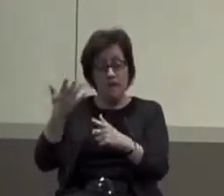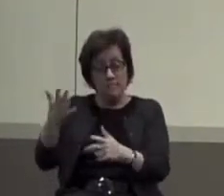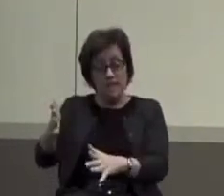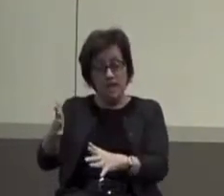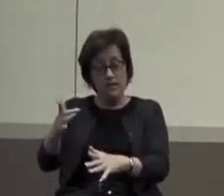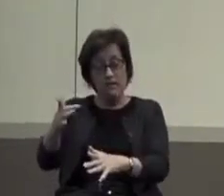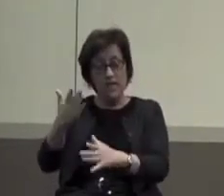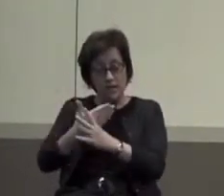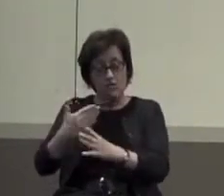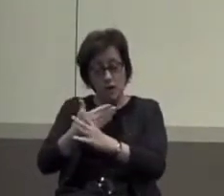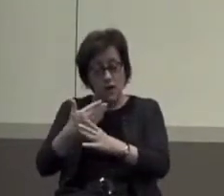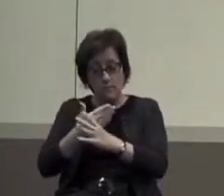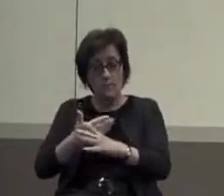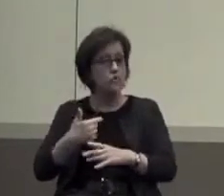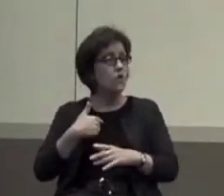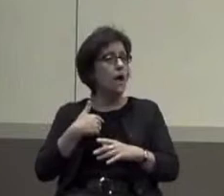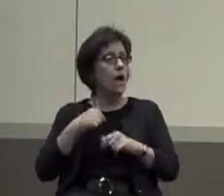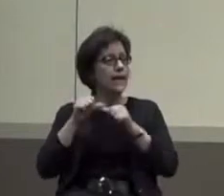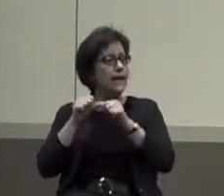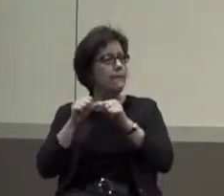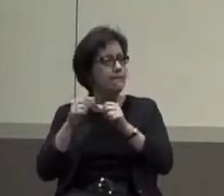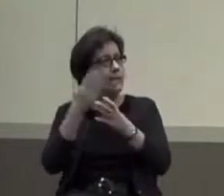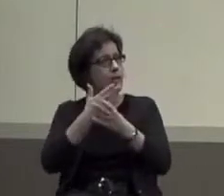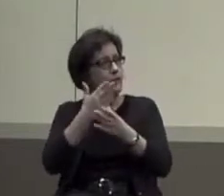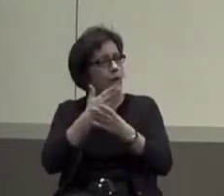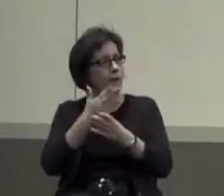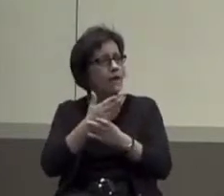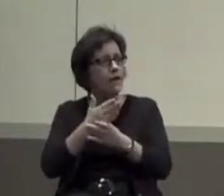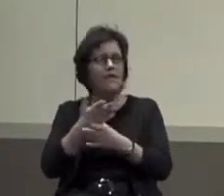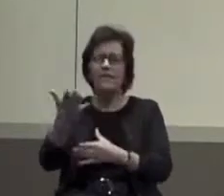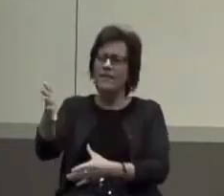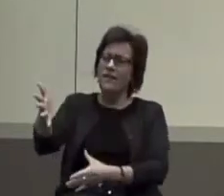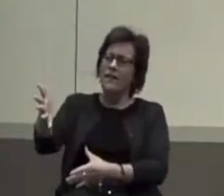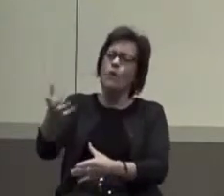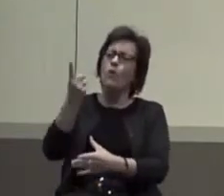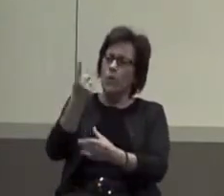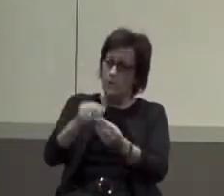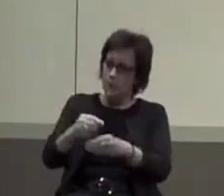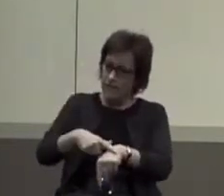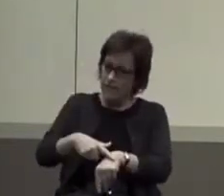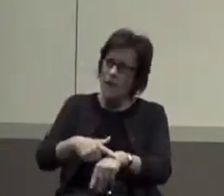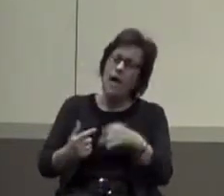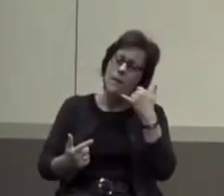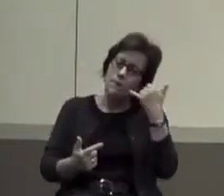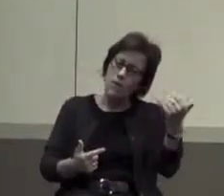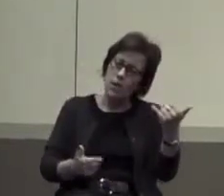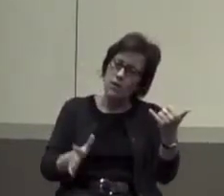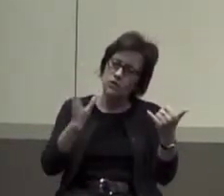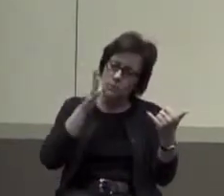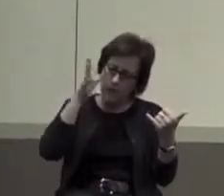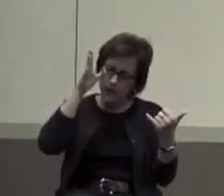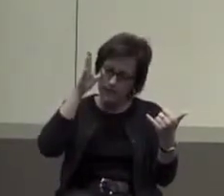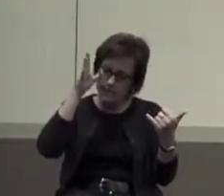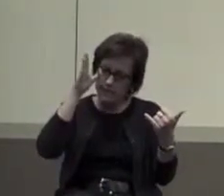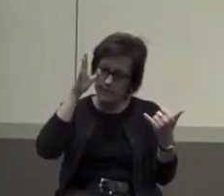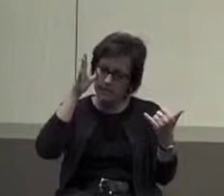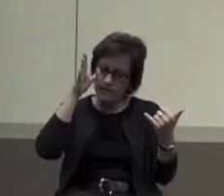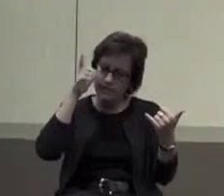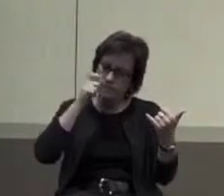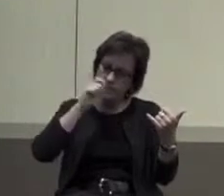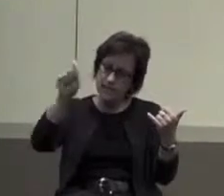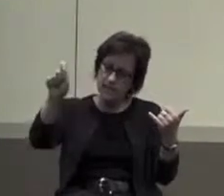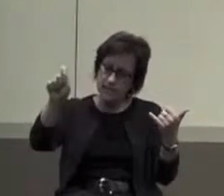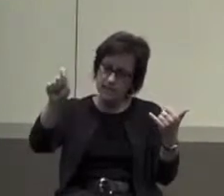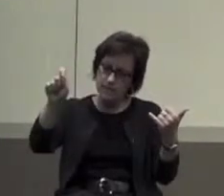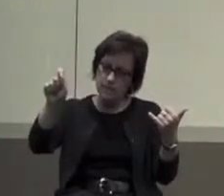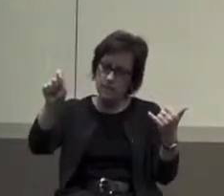interrupting you. You're like, hey, if you do it one more time, I'm calling your parents. That's it. I do not